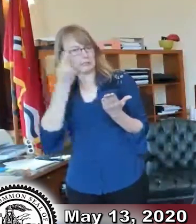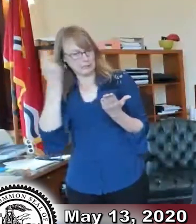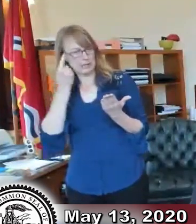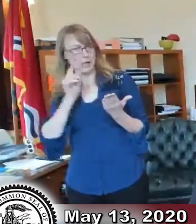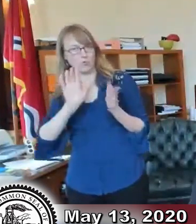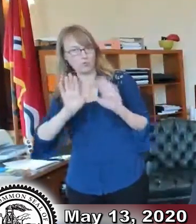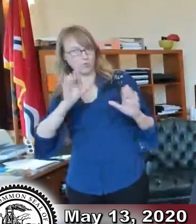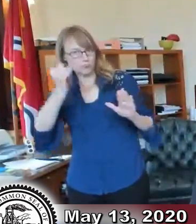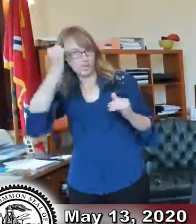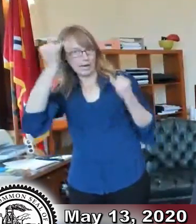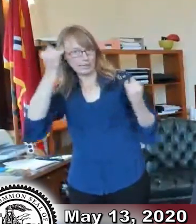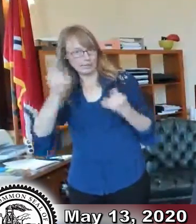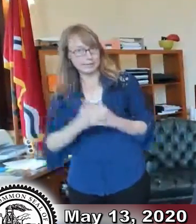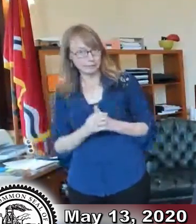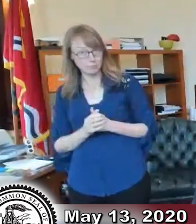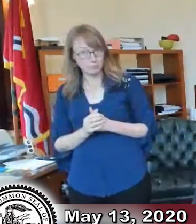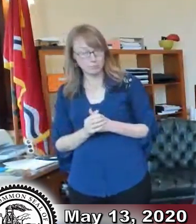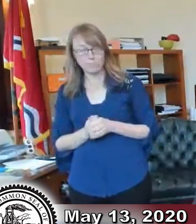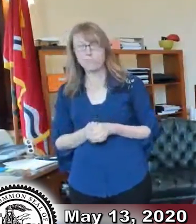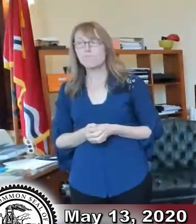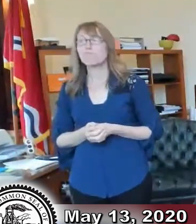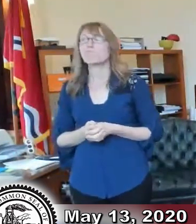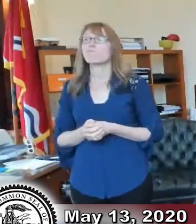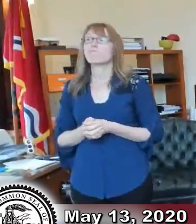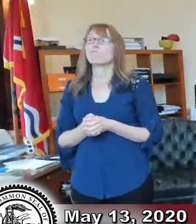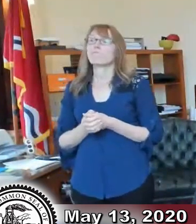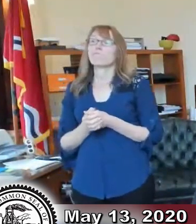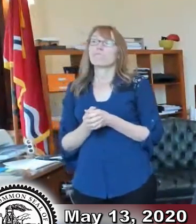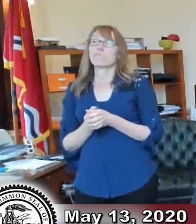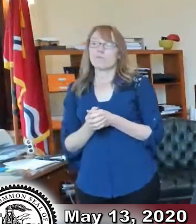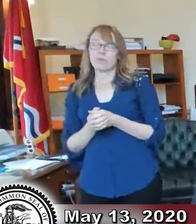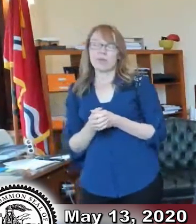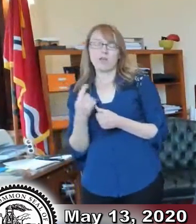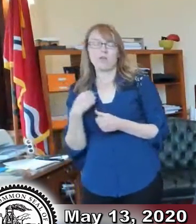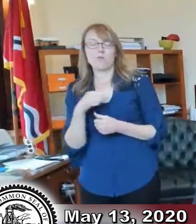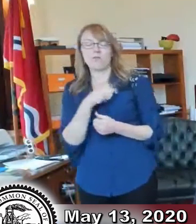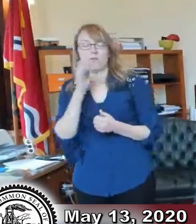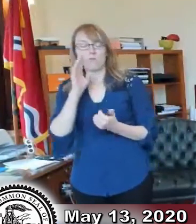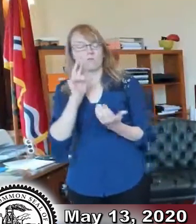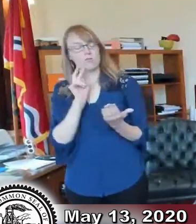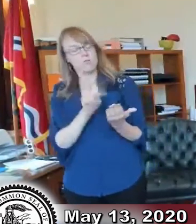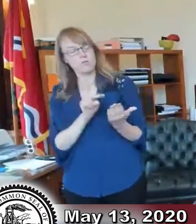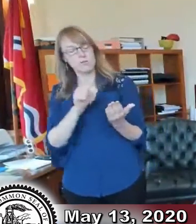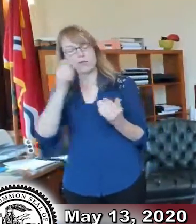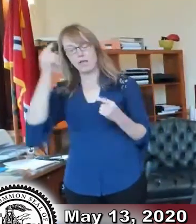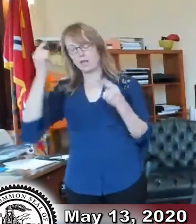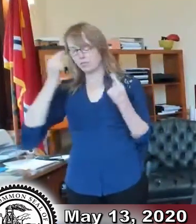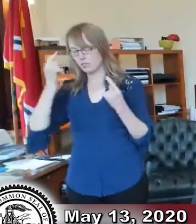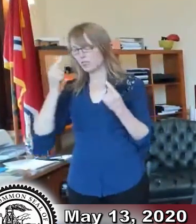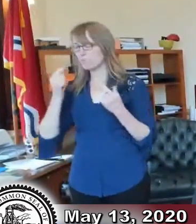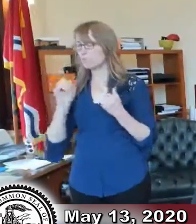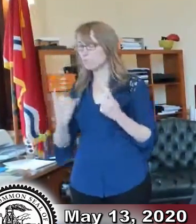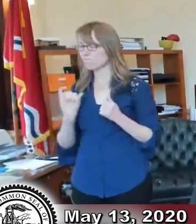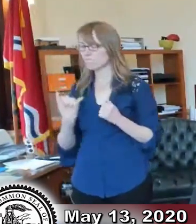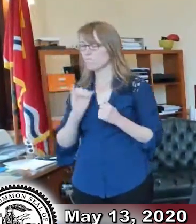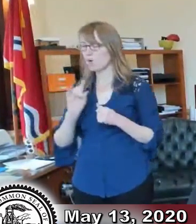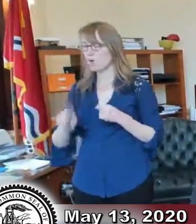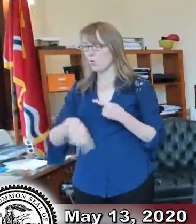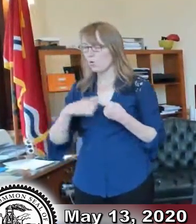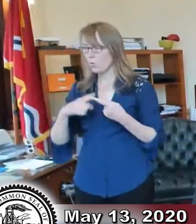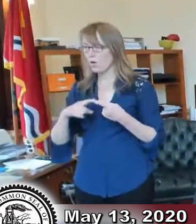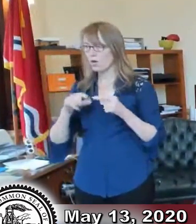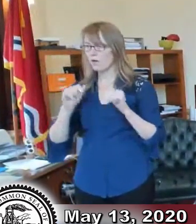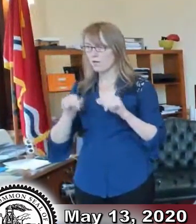in terms of when gyms might be able to open and under what conditions. And I know